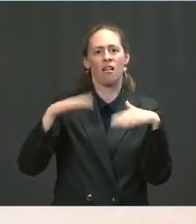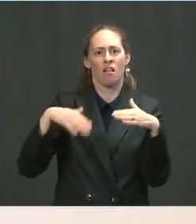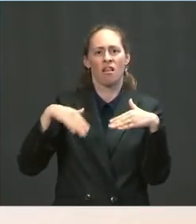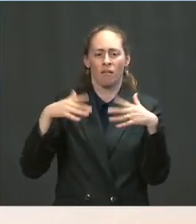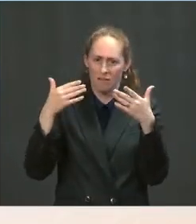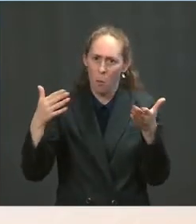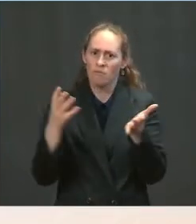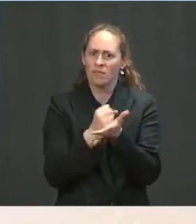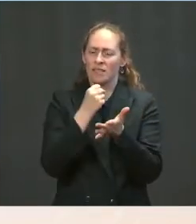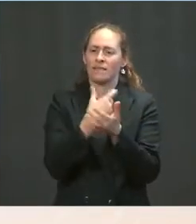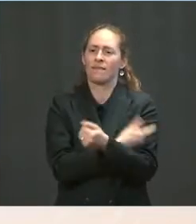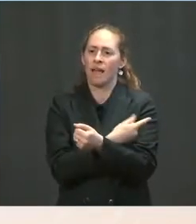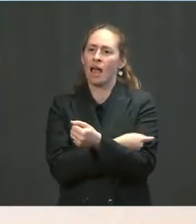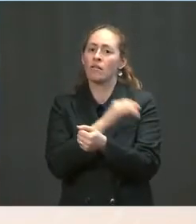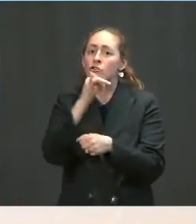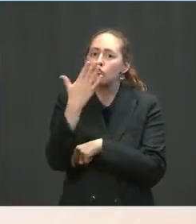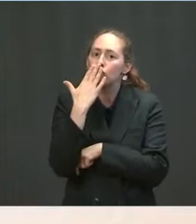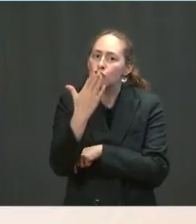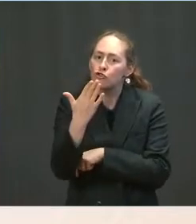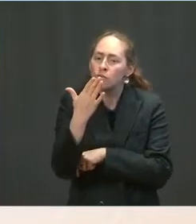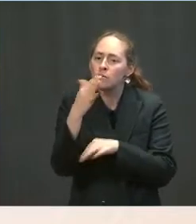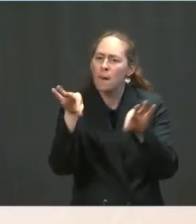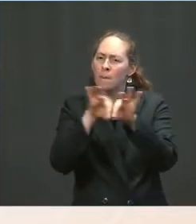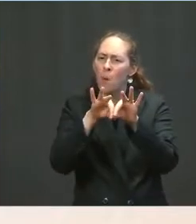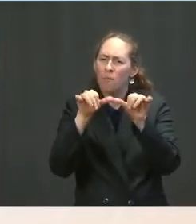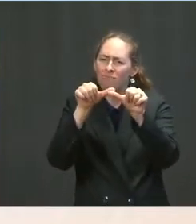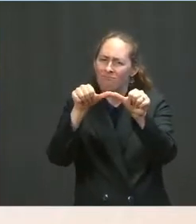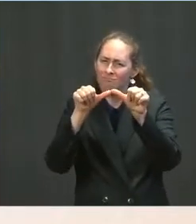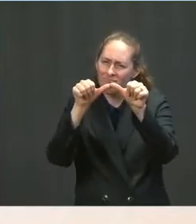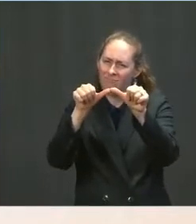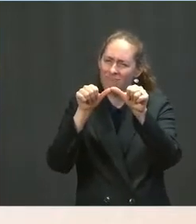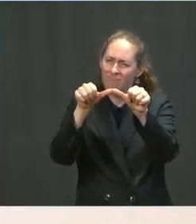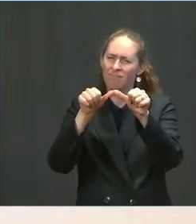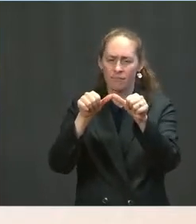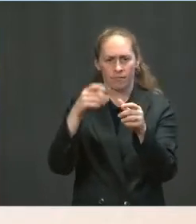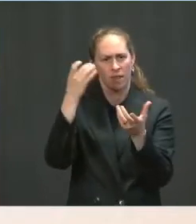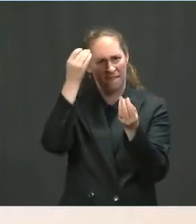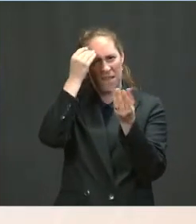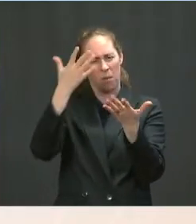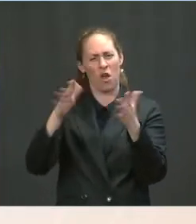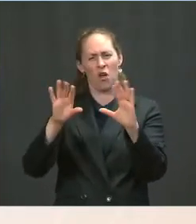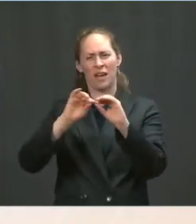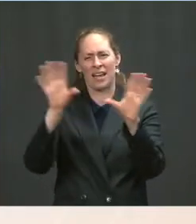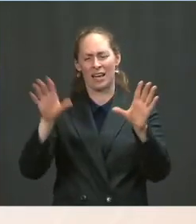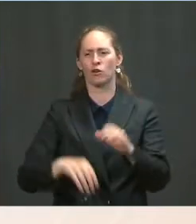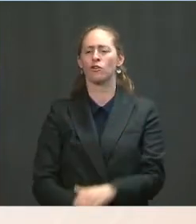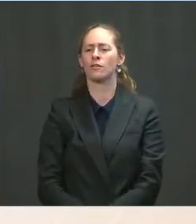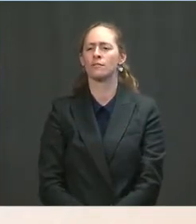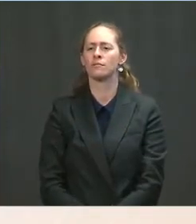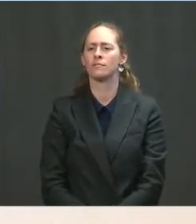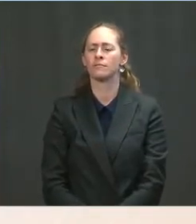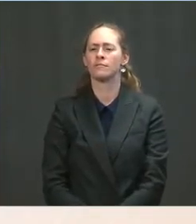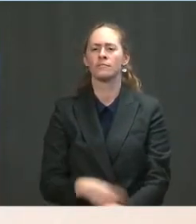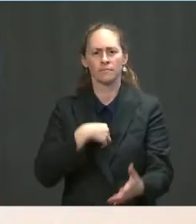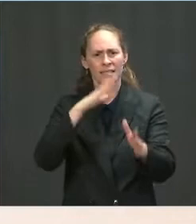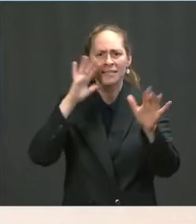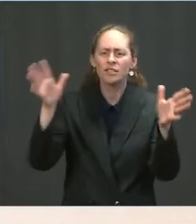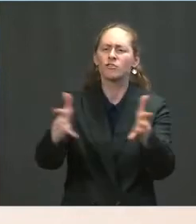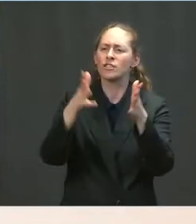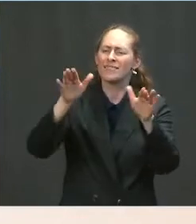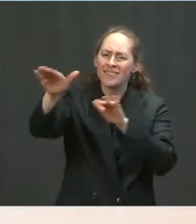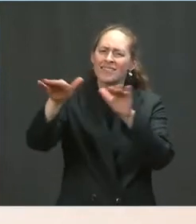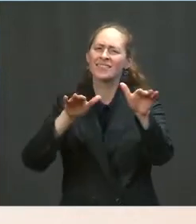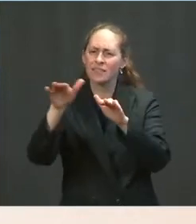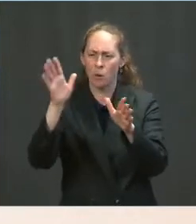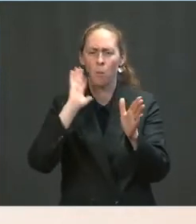And so that's critical, that's important. The numbers and the data shows that. And so that's what we're going to continue to do, is making sure that people continue to